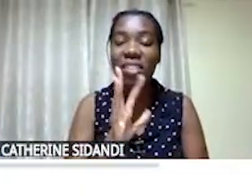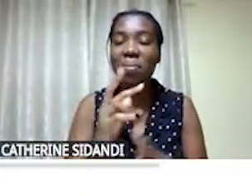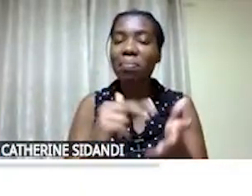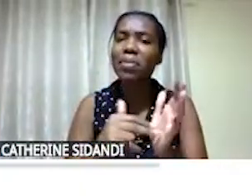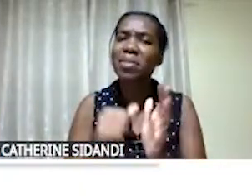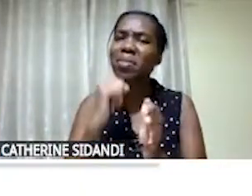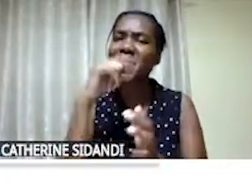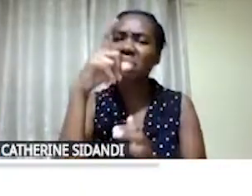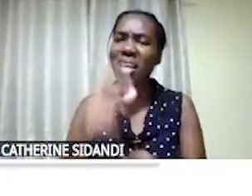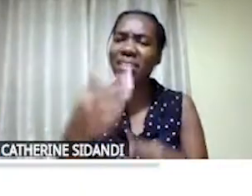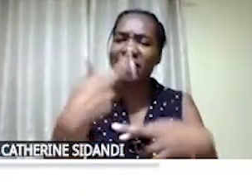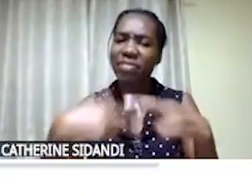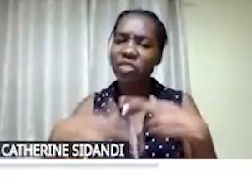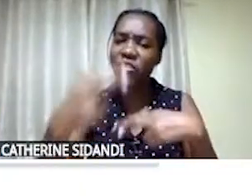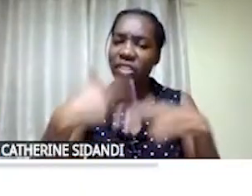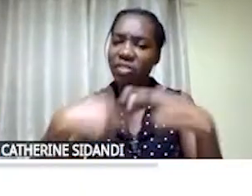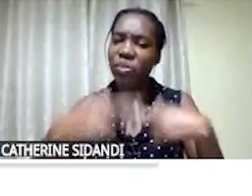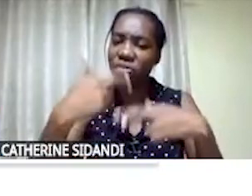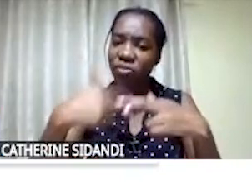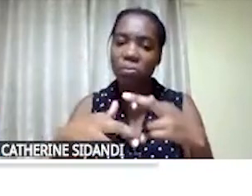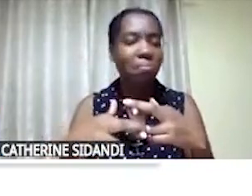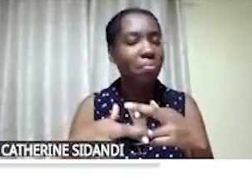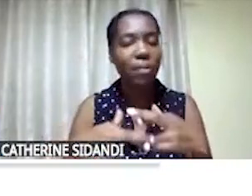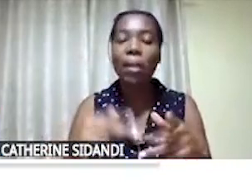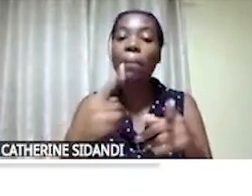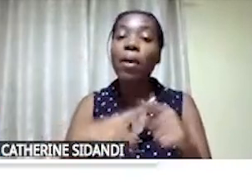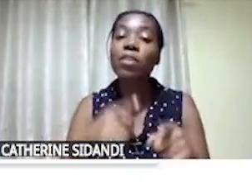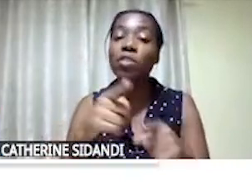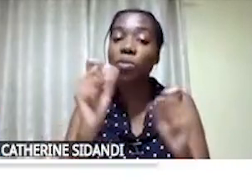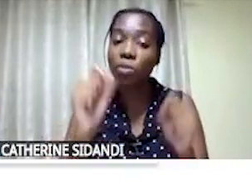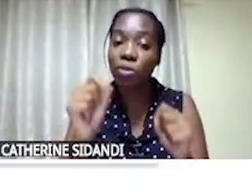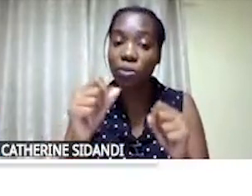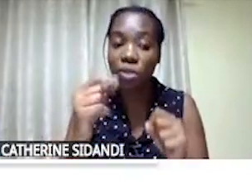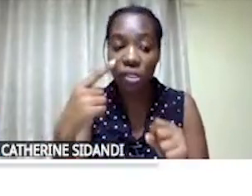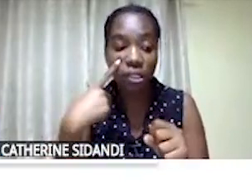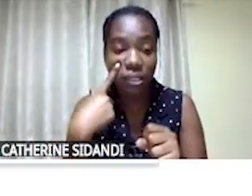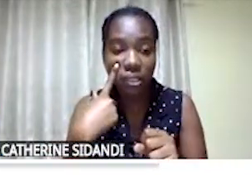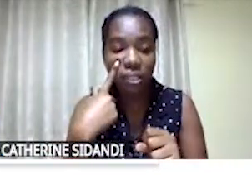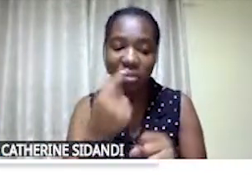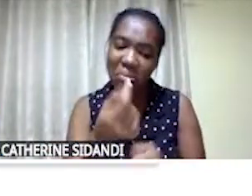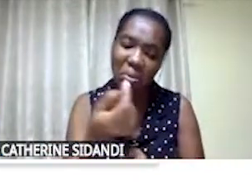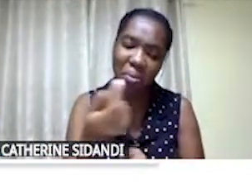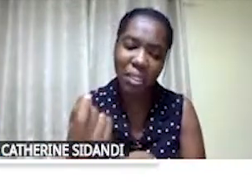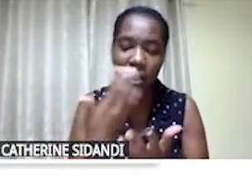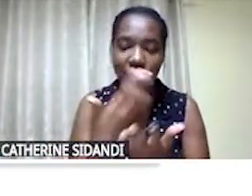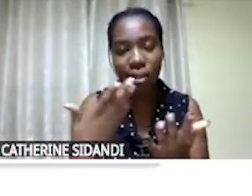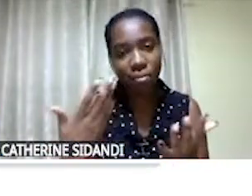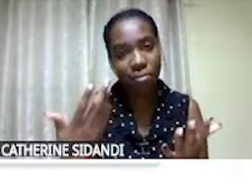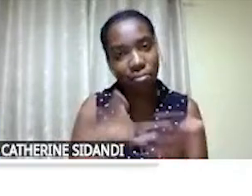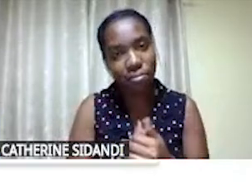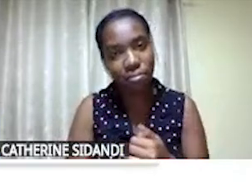review as often as possible. What you need to review is the nitty gritties of the